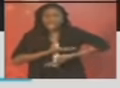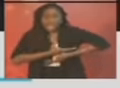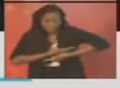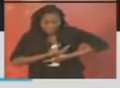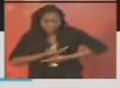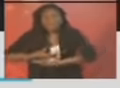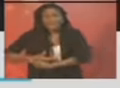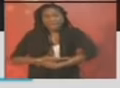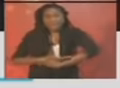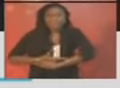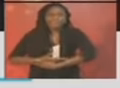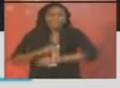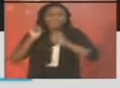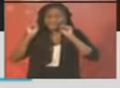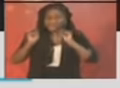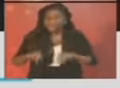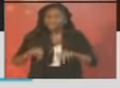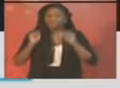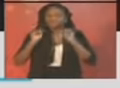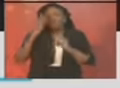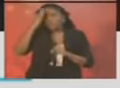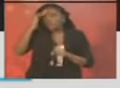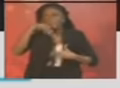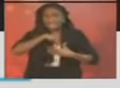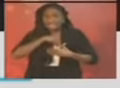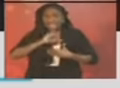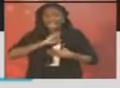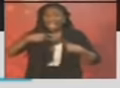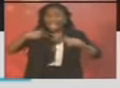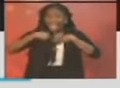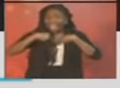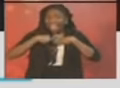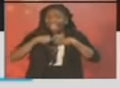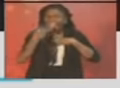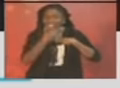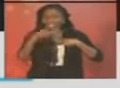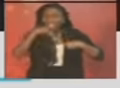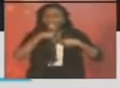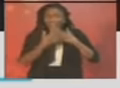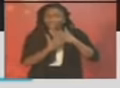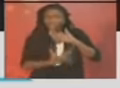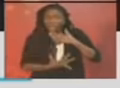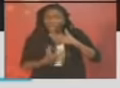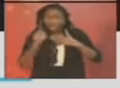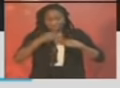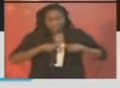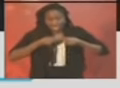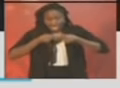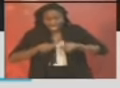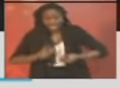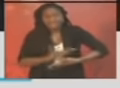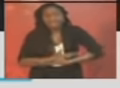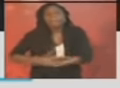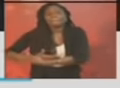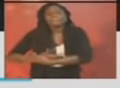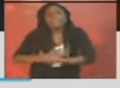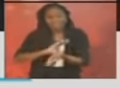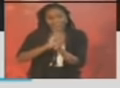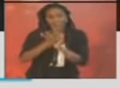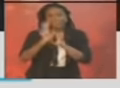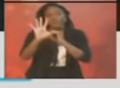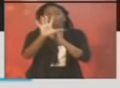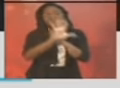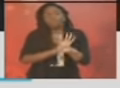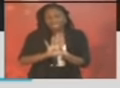has antibodies which passes on some immunity to the nursing baby against COVID. Next slide, please.